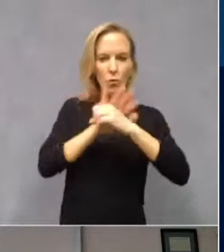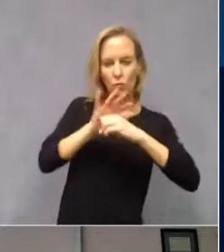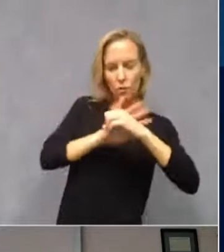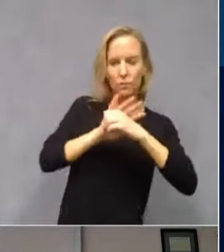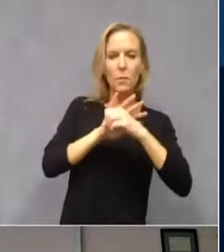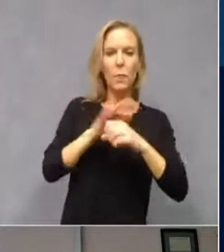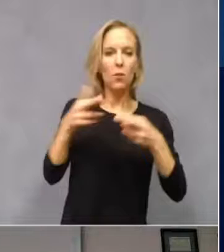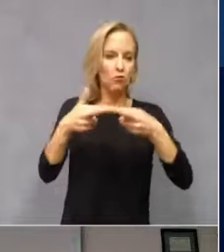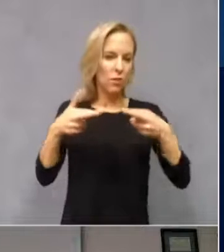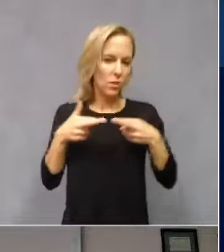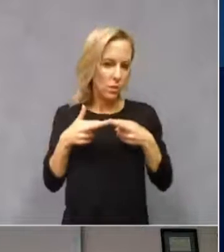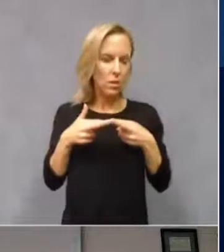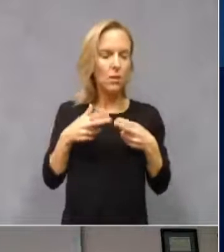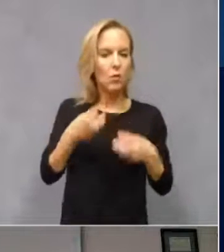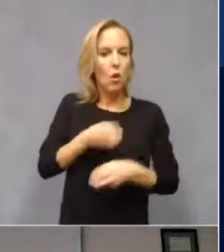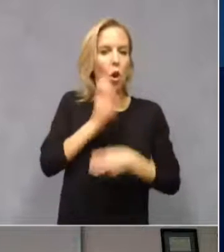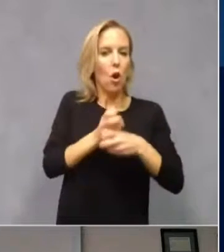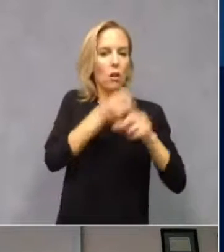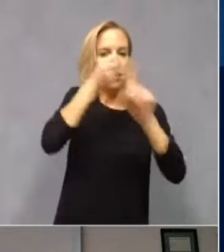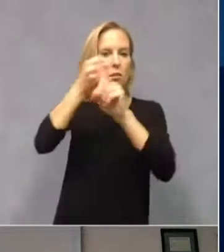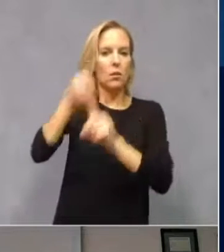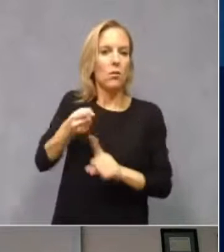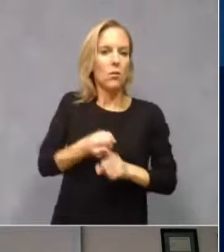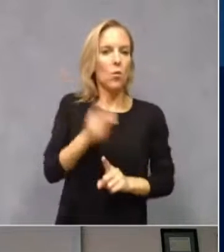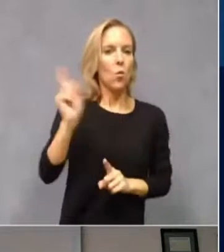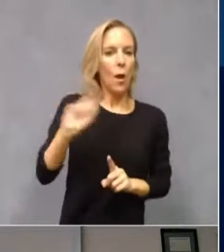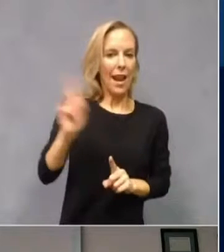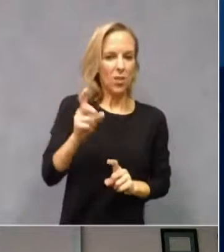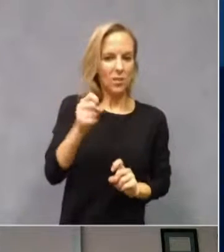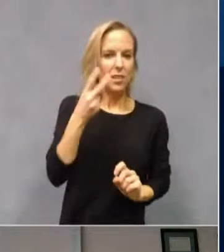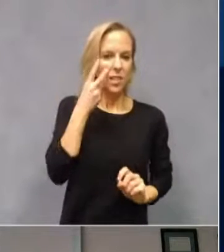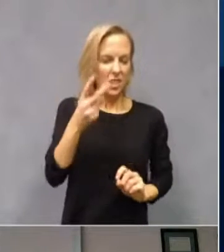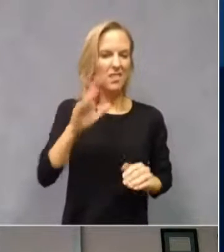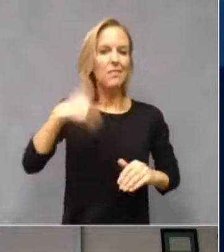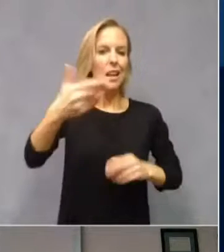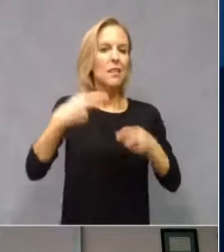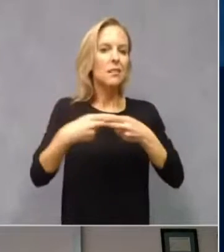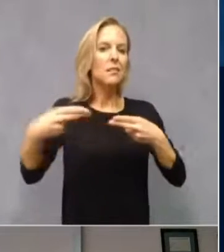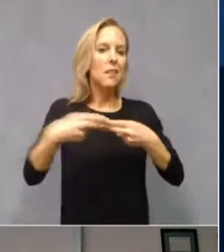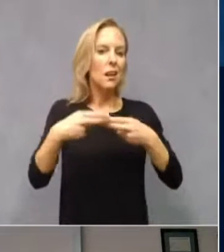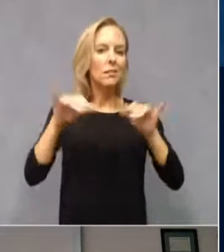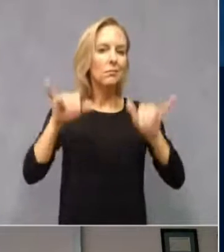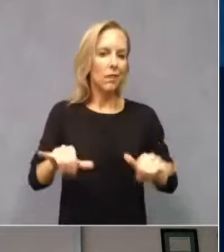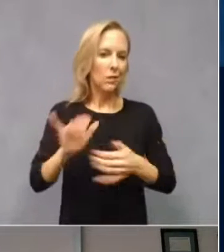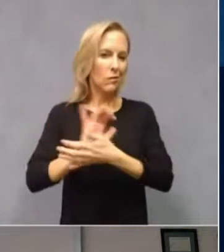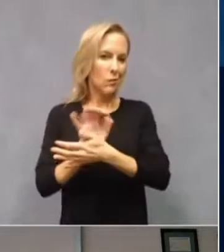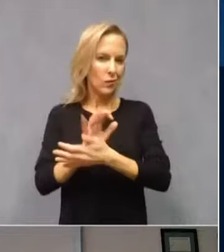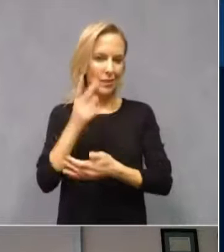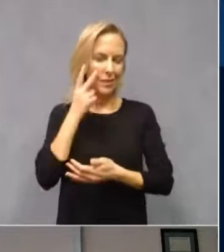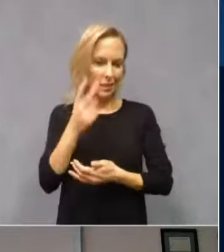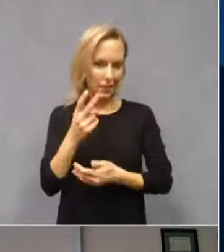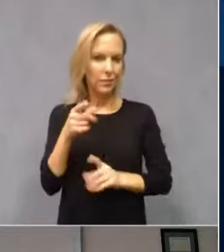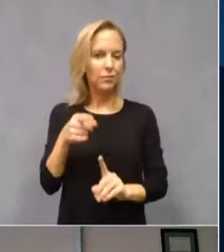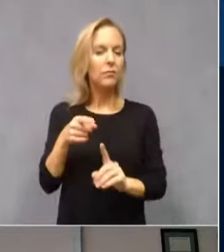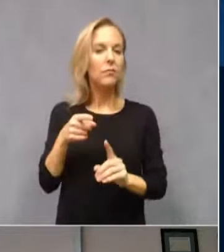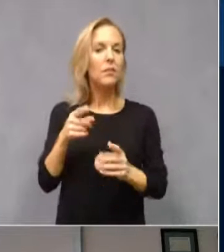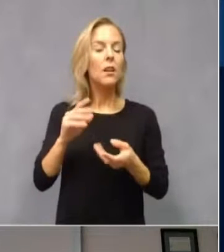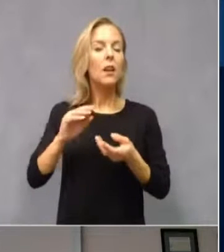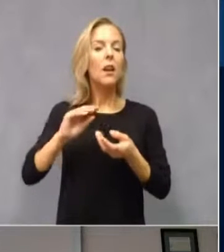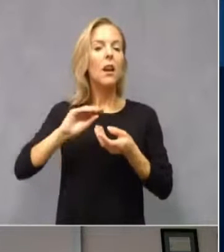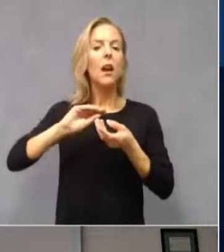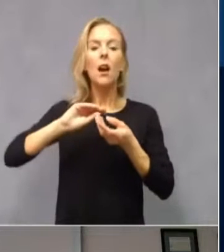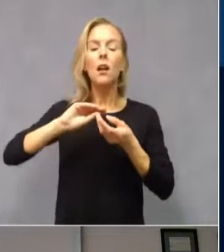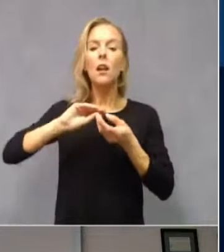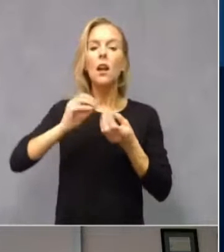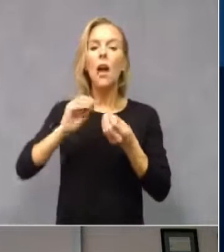hit hospitalizations have been so far. If you can do the next slide, James. This is the number of deaths per 100,000. If you